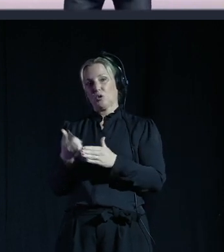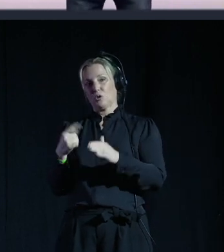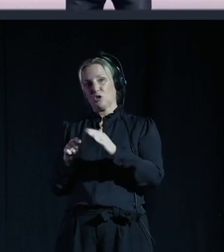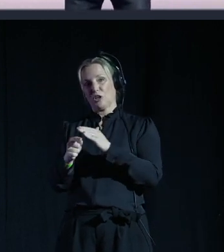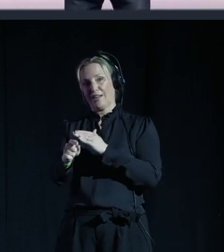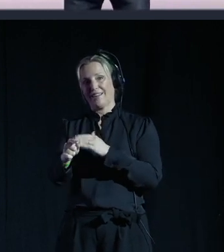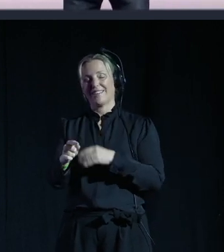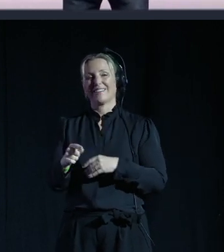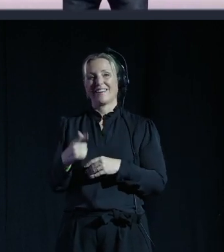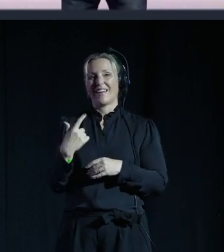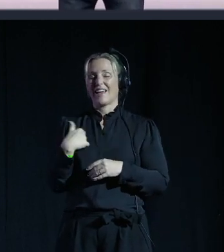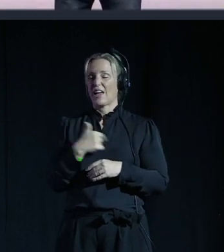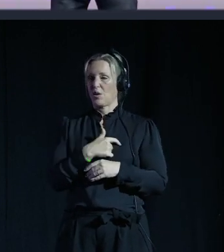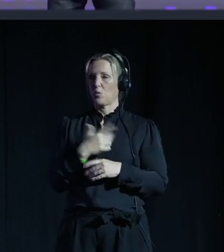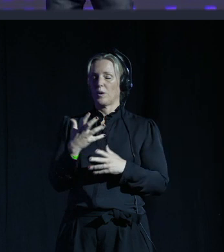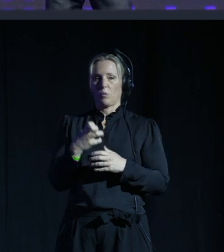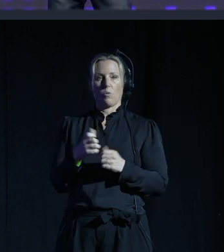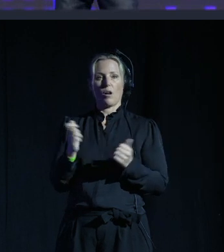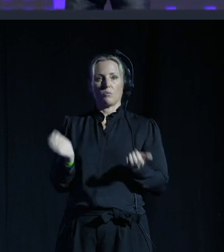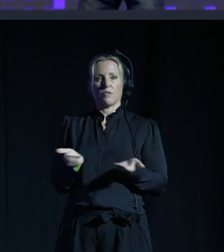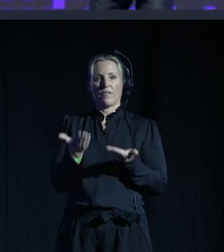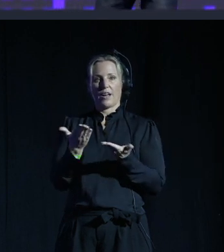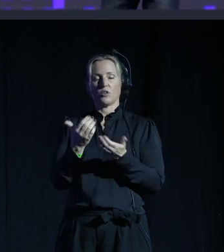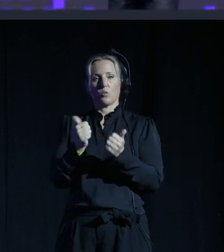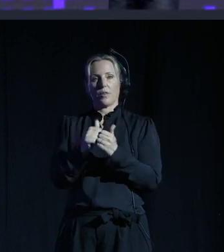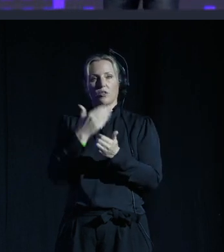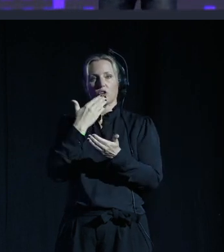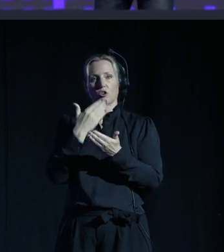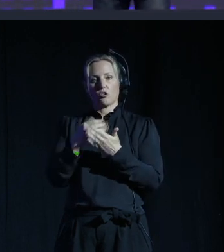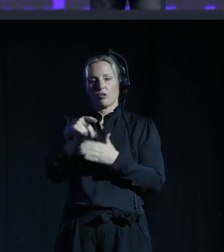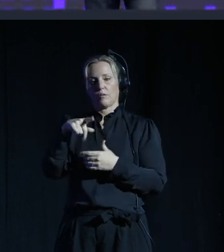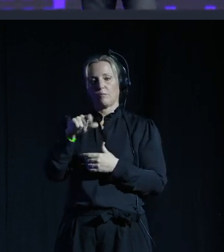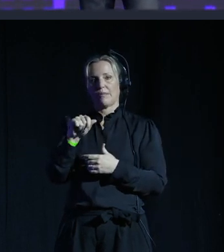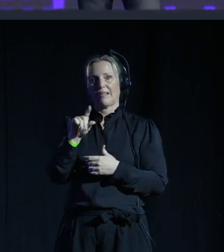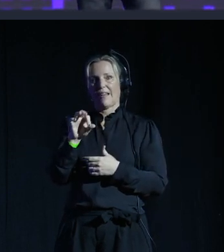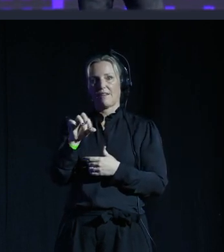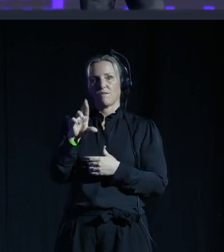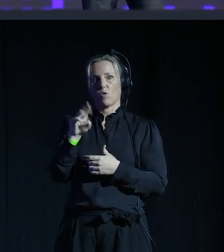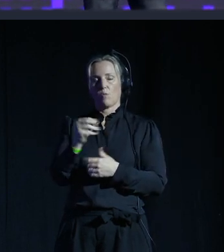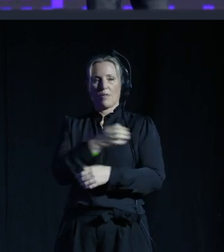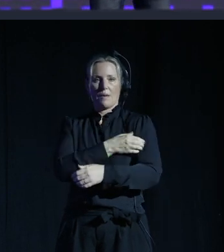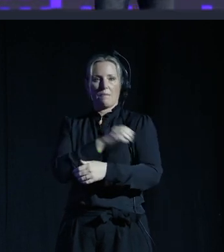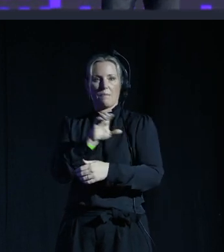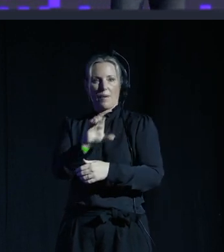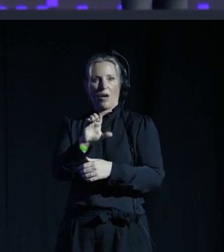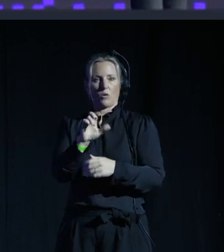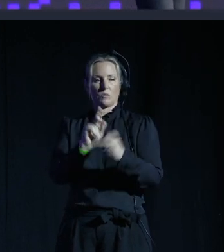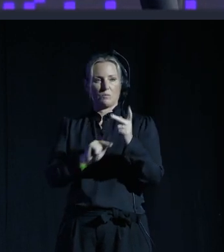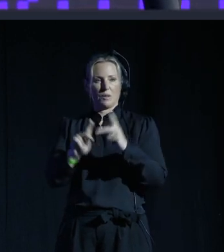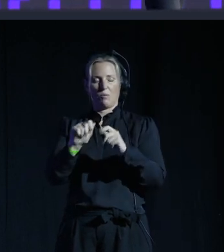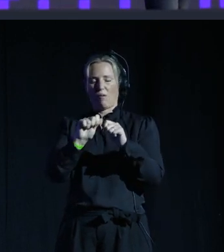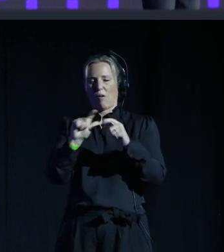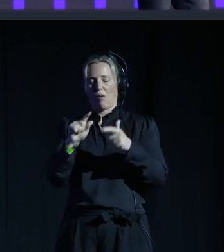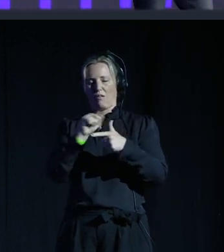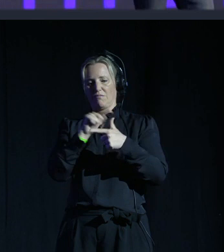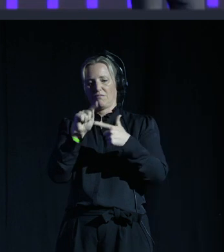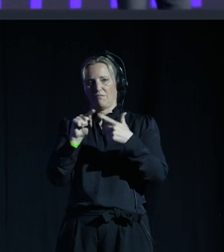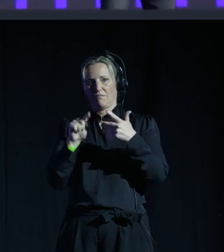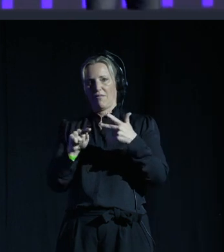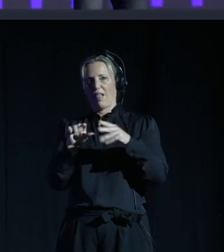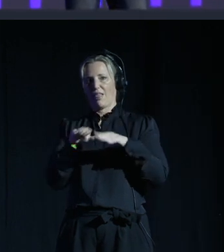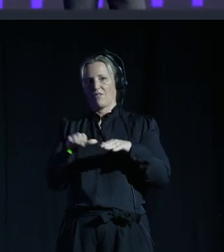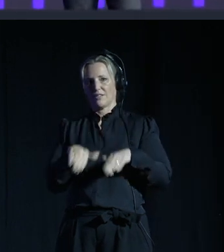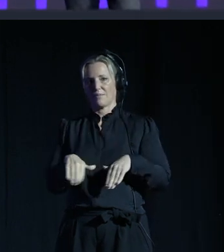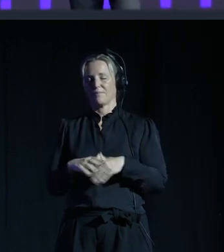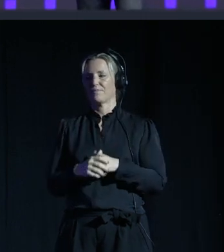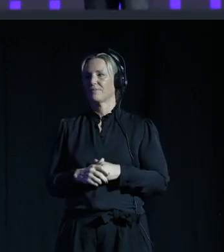to making sure that we provide a platform that helps you empower everyone in your organization at all these levels. So with